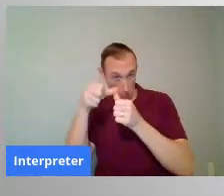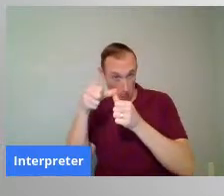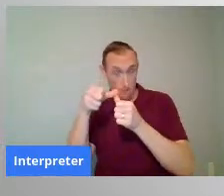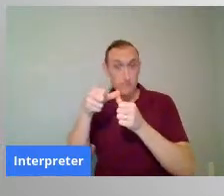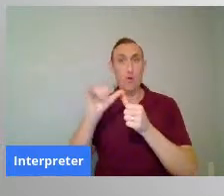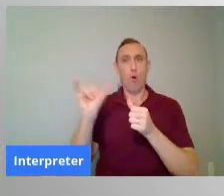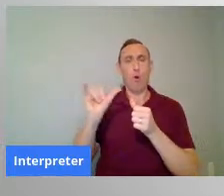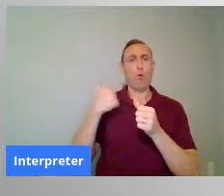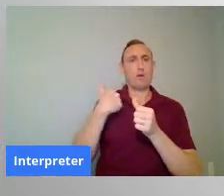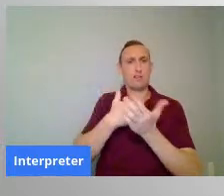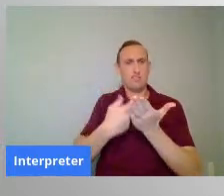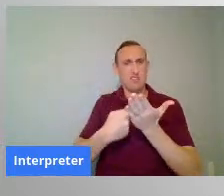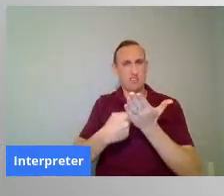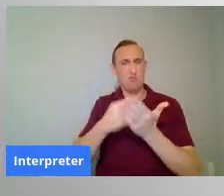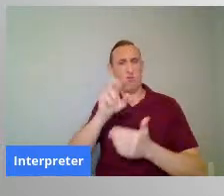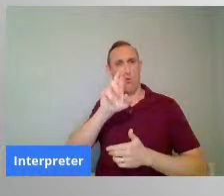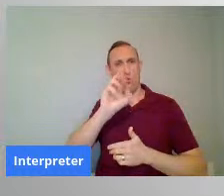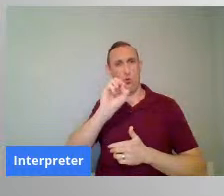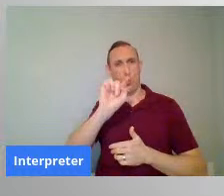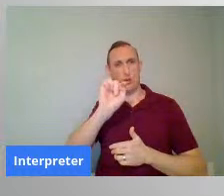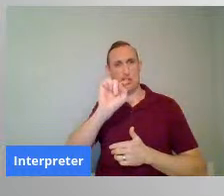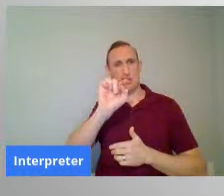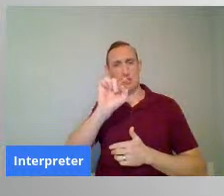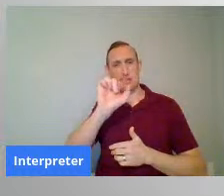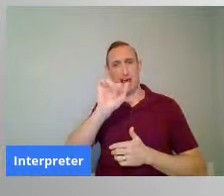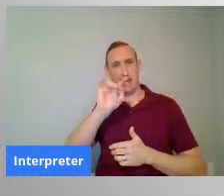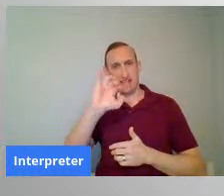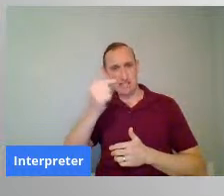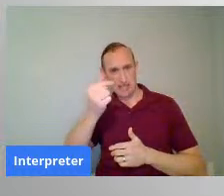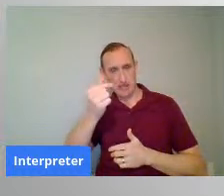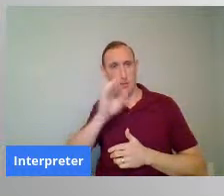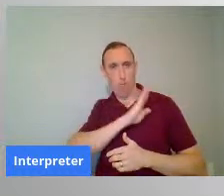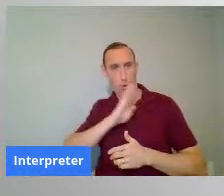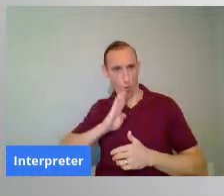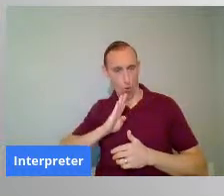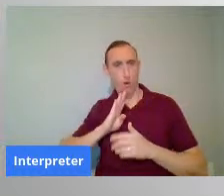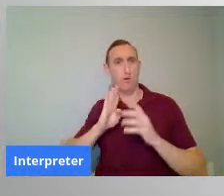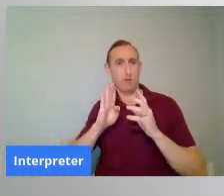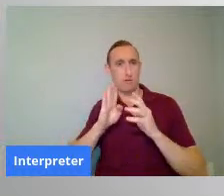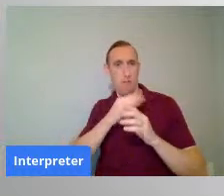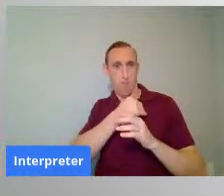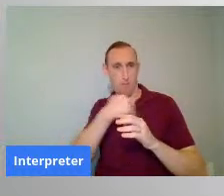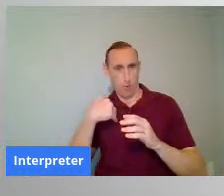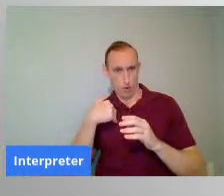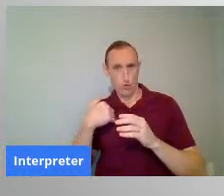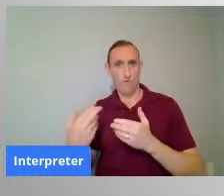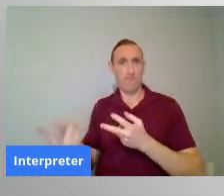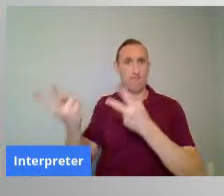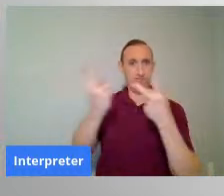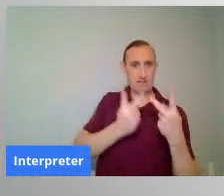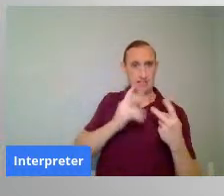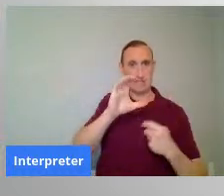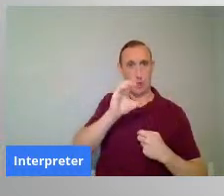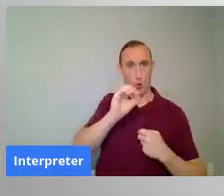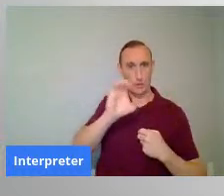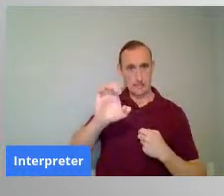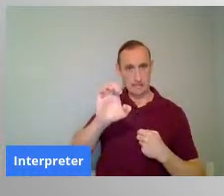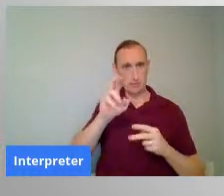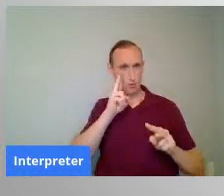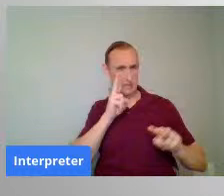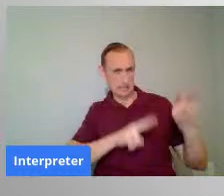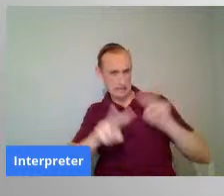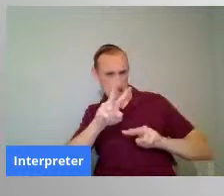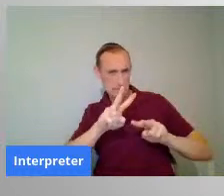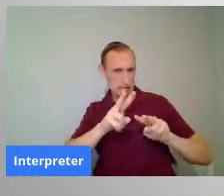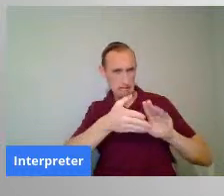member come through and visit the COC every month to see how it operates. I think there's a lot of mystery about how this committee works